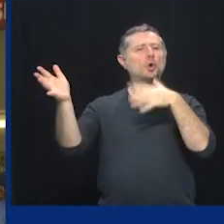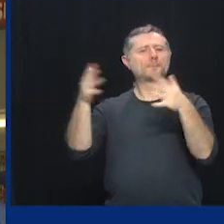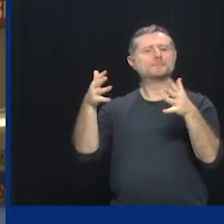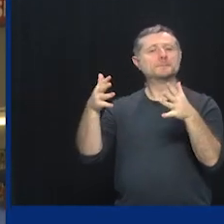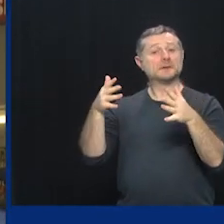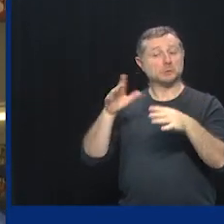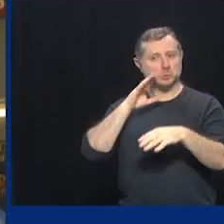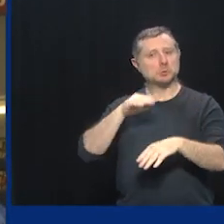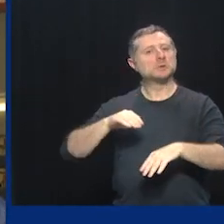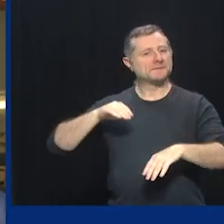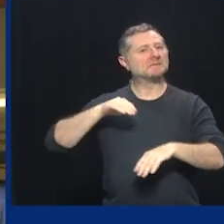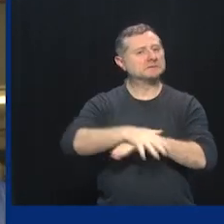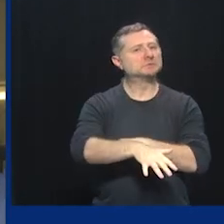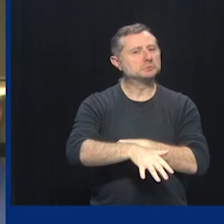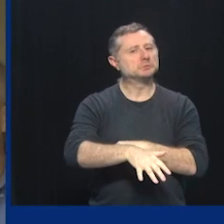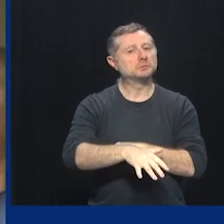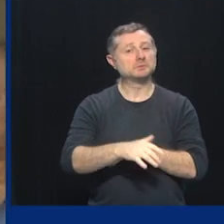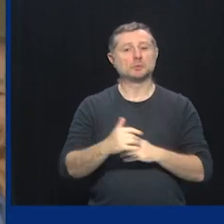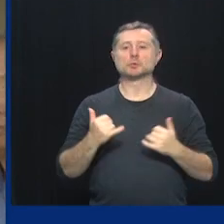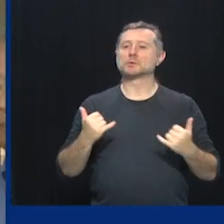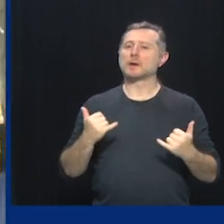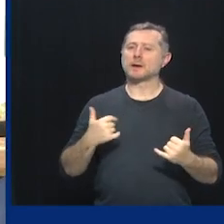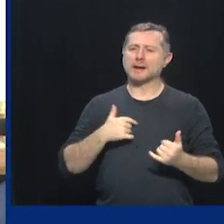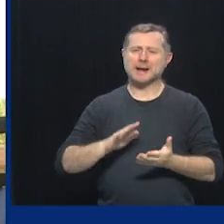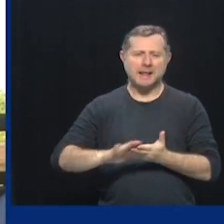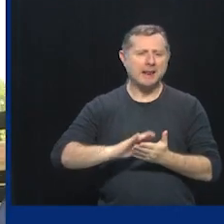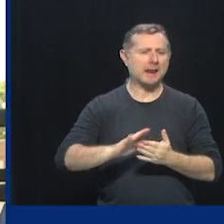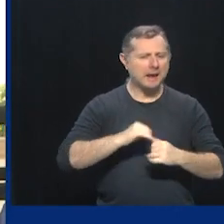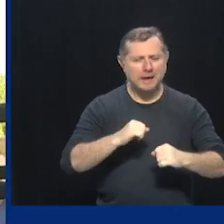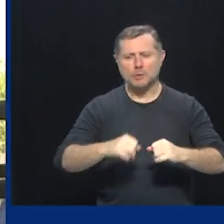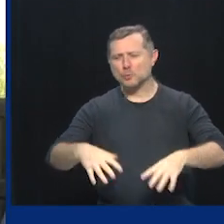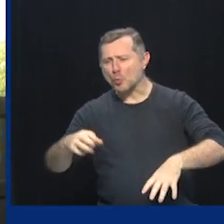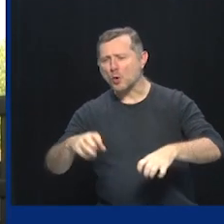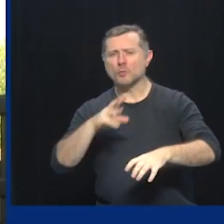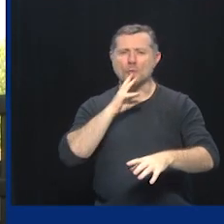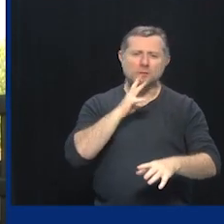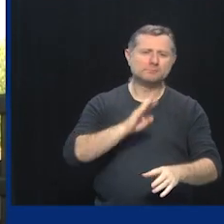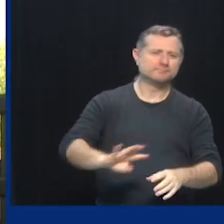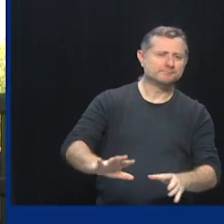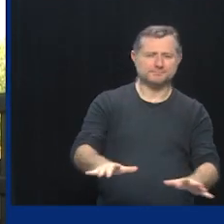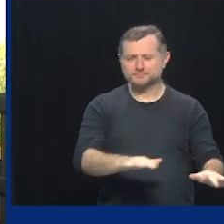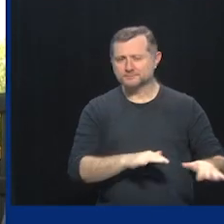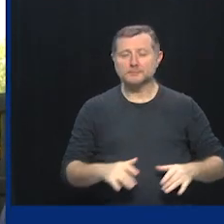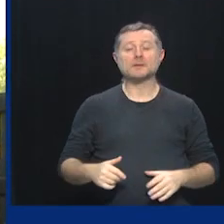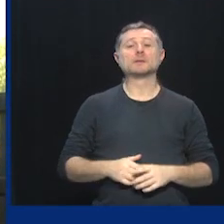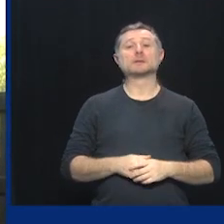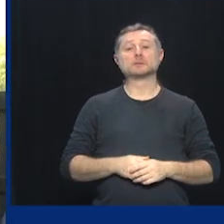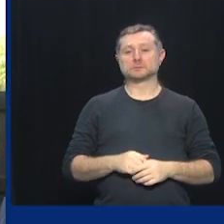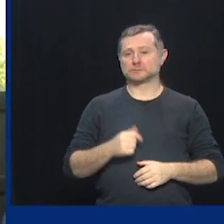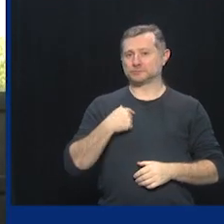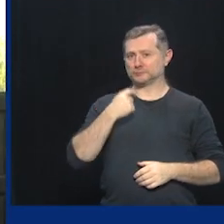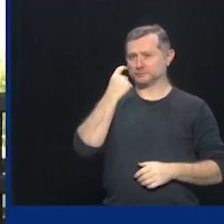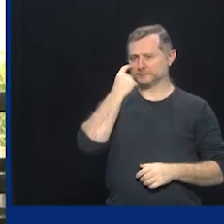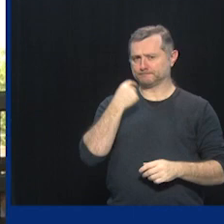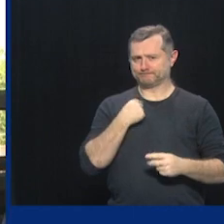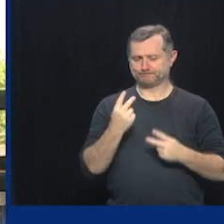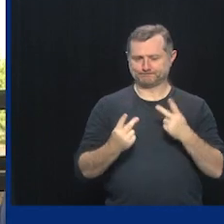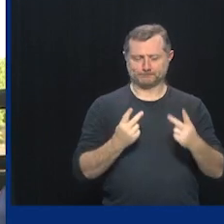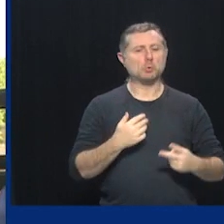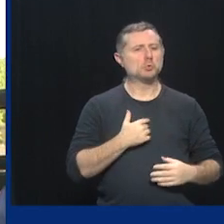effects and also now the cleanup. And what I was just witnessing moments ago was an extraordinary